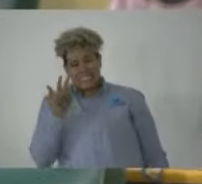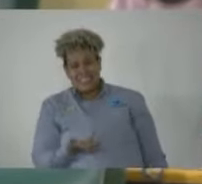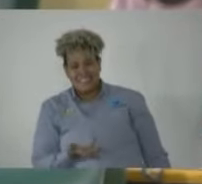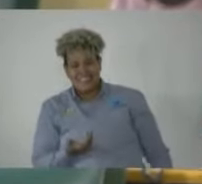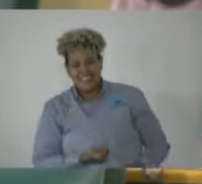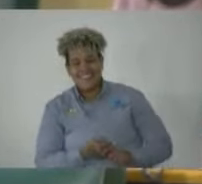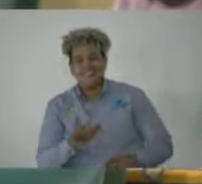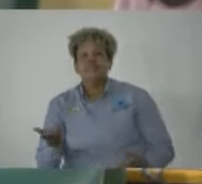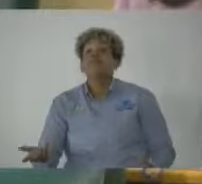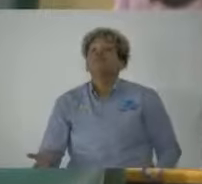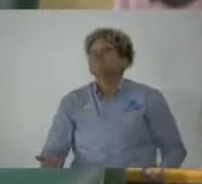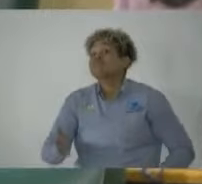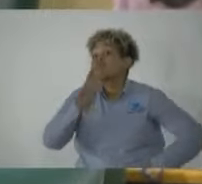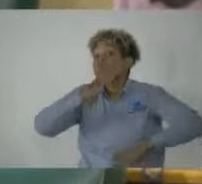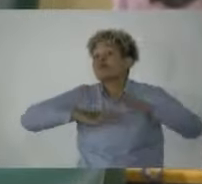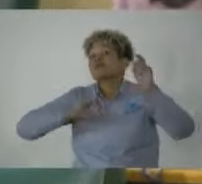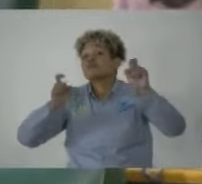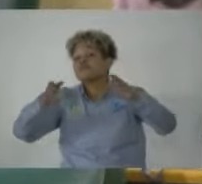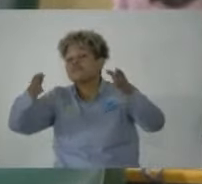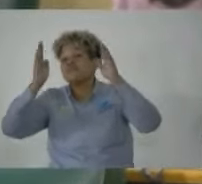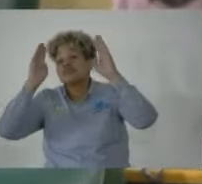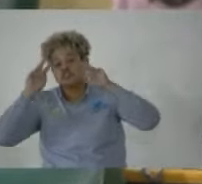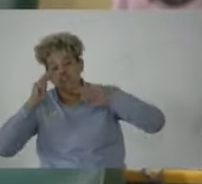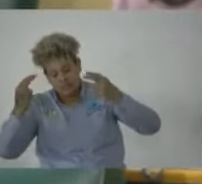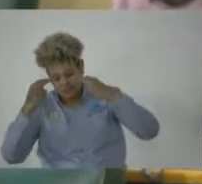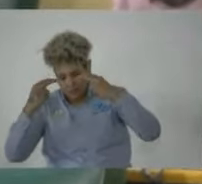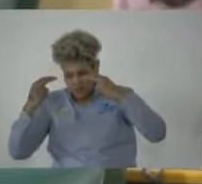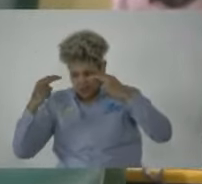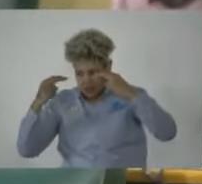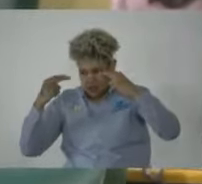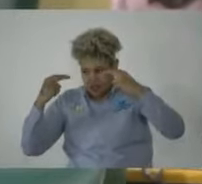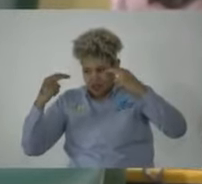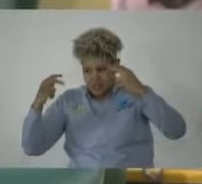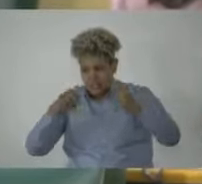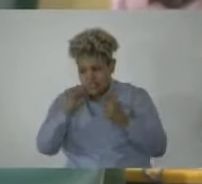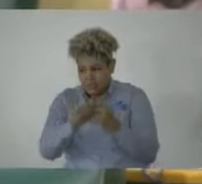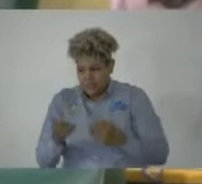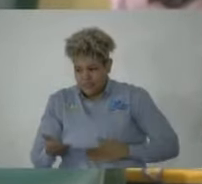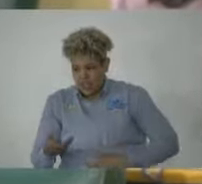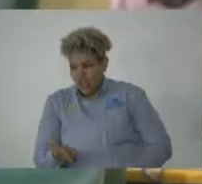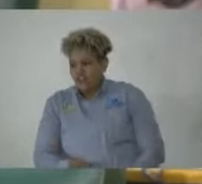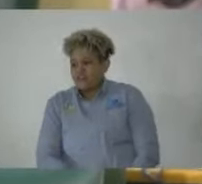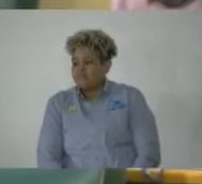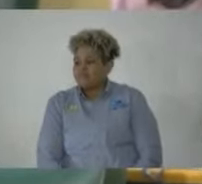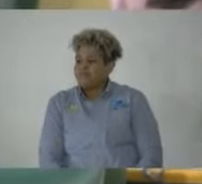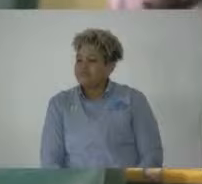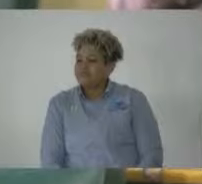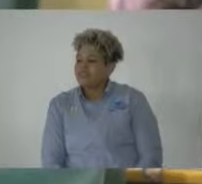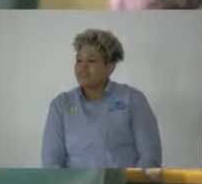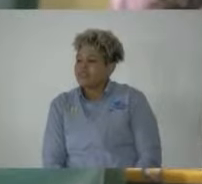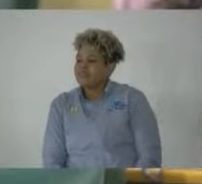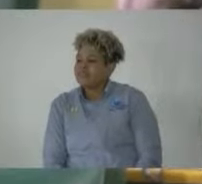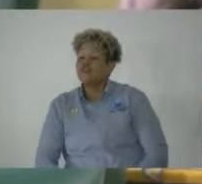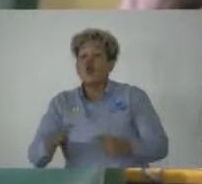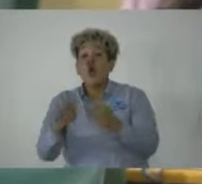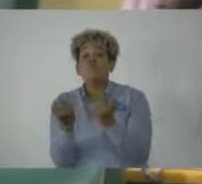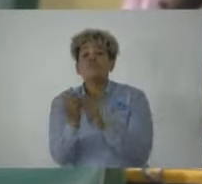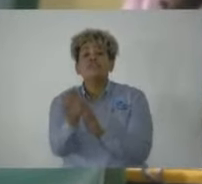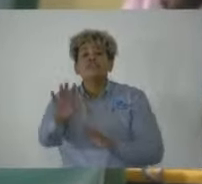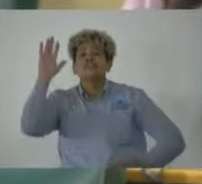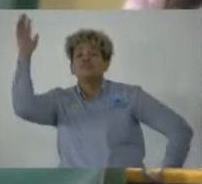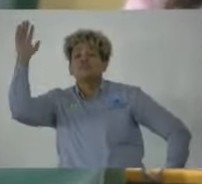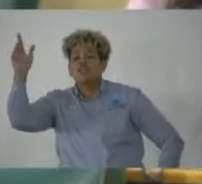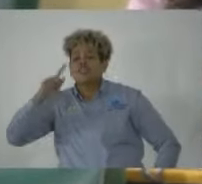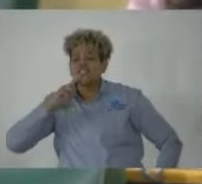Exactly. Madam Speaker, I want you to pay attention to me in particular here. The opposition leader in his